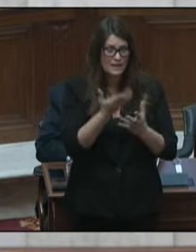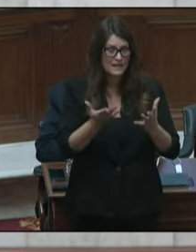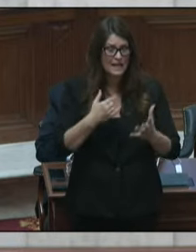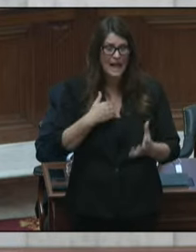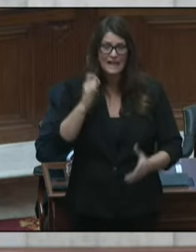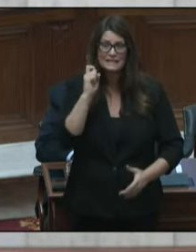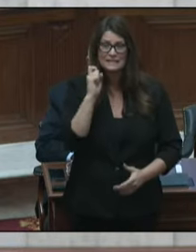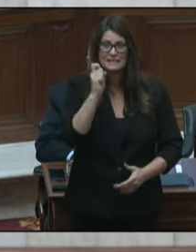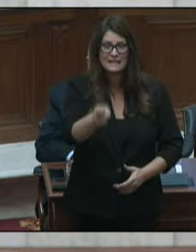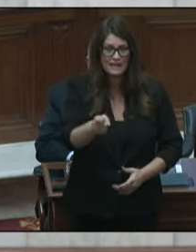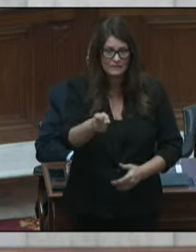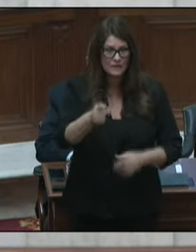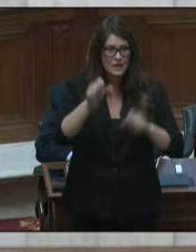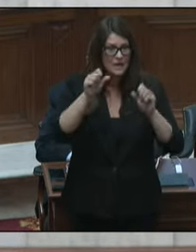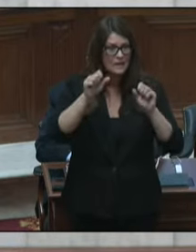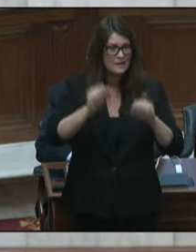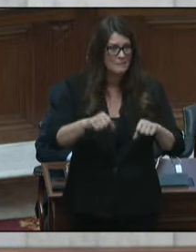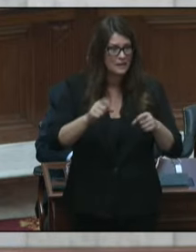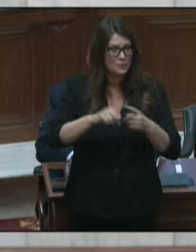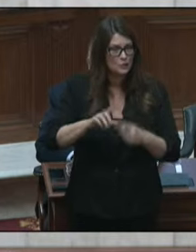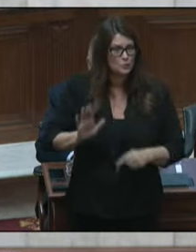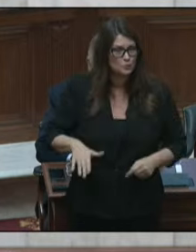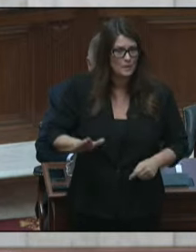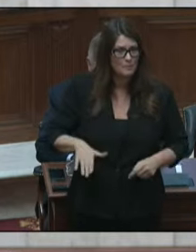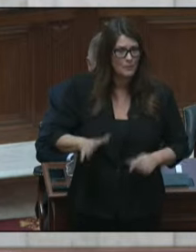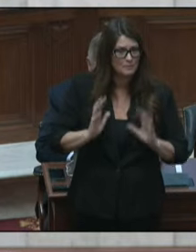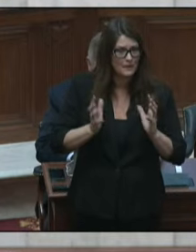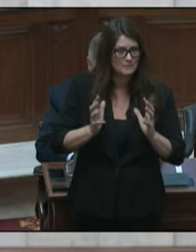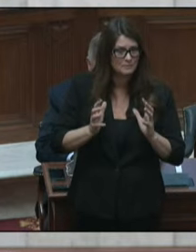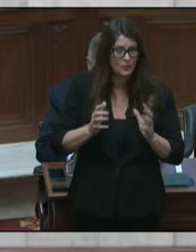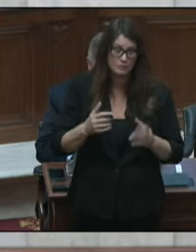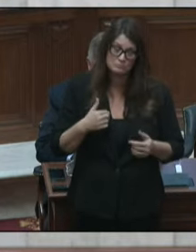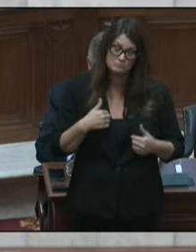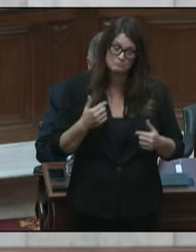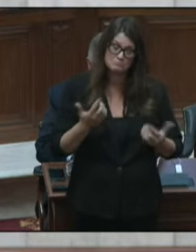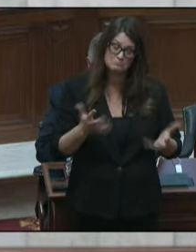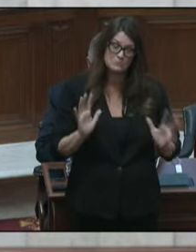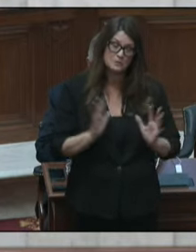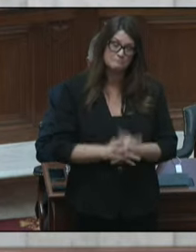ability to be able to dribble the basketball better, then I haven't done much.